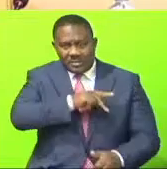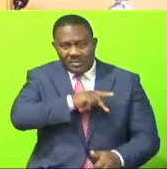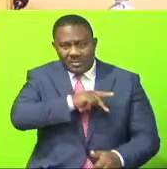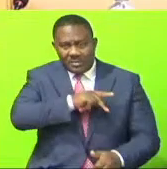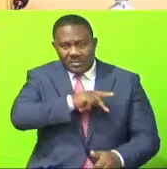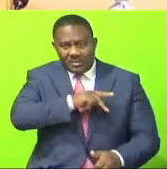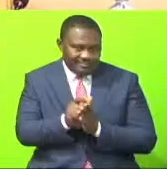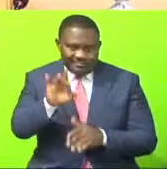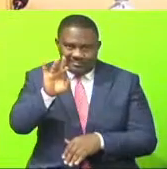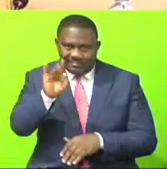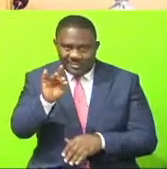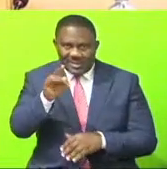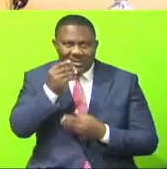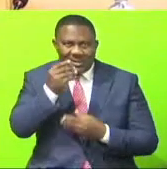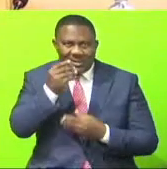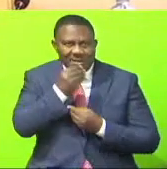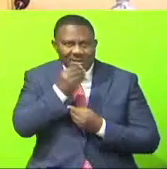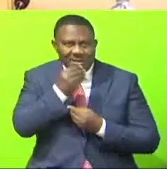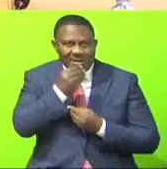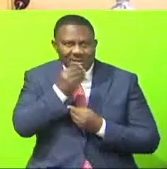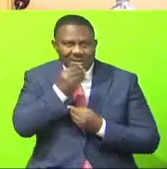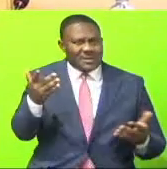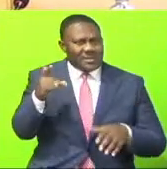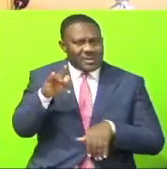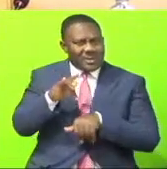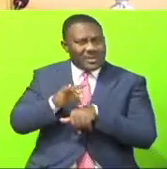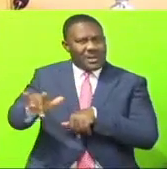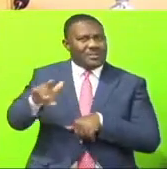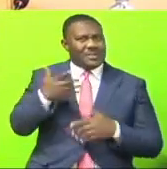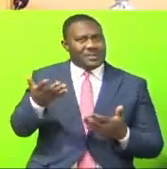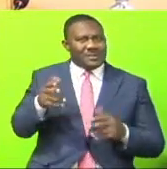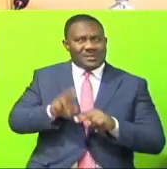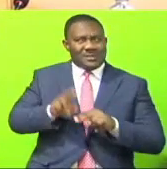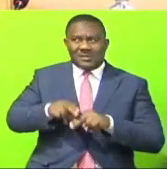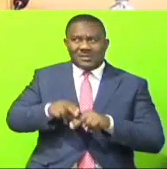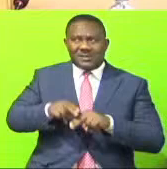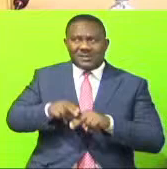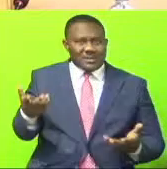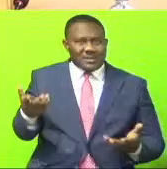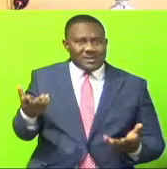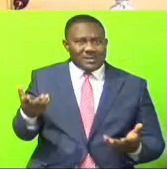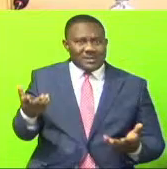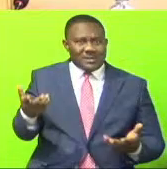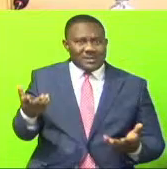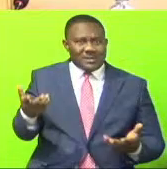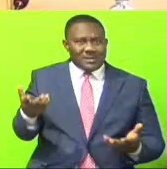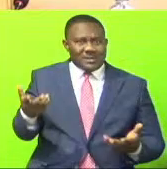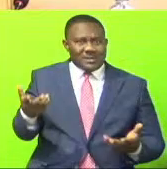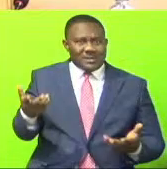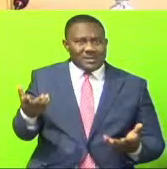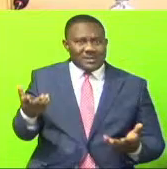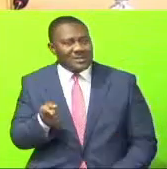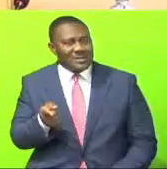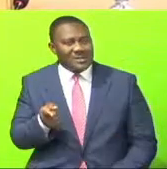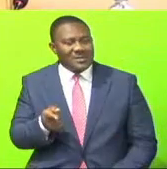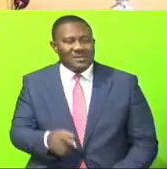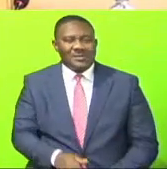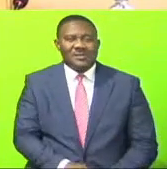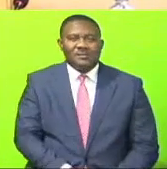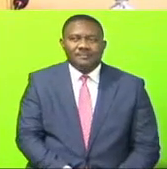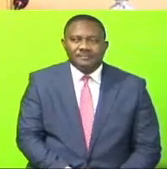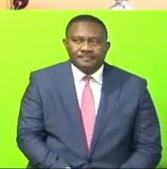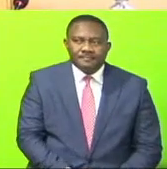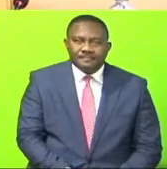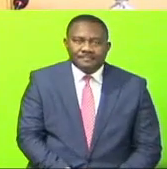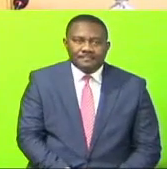inform the House about the vacancy of that seat. Mr. Speaker,